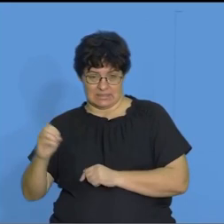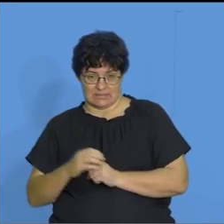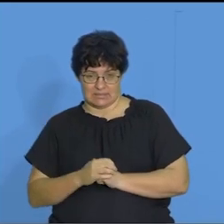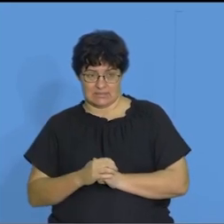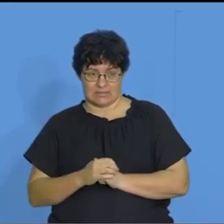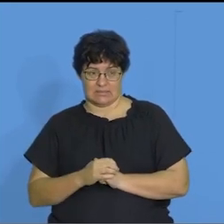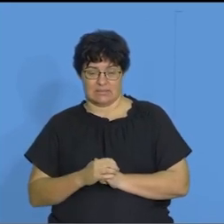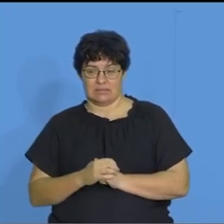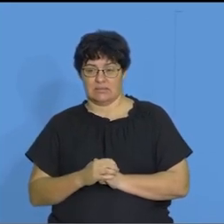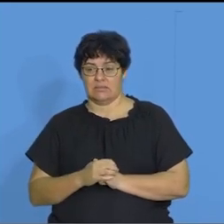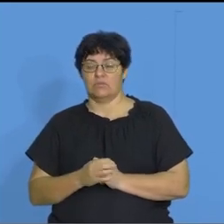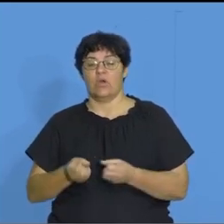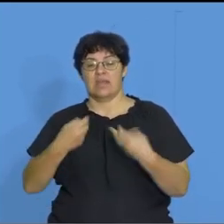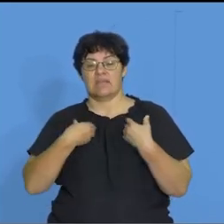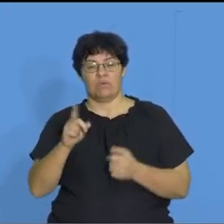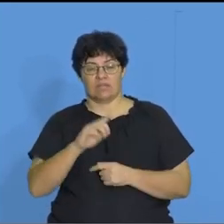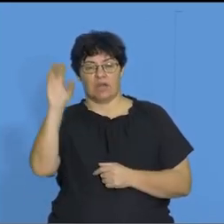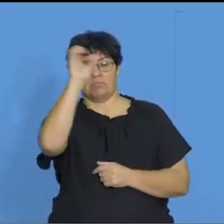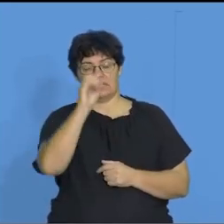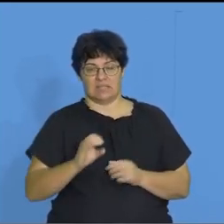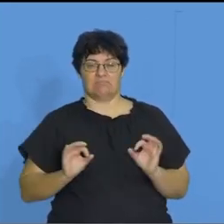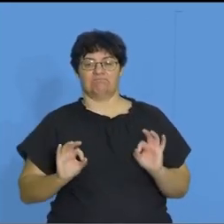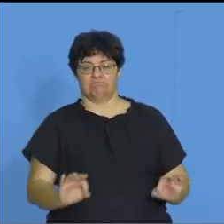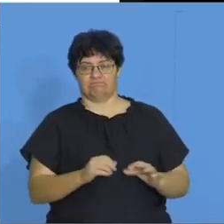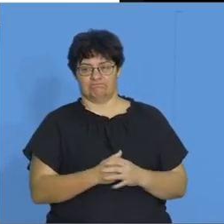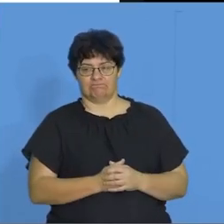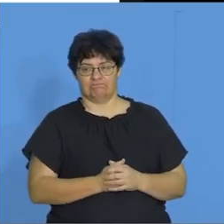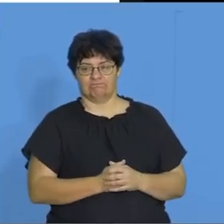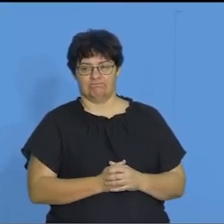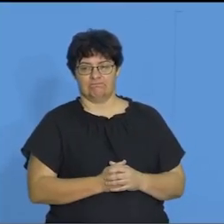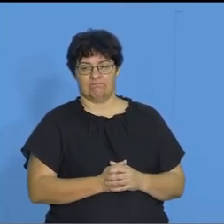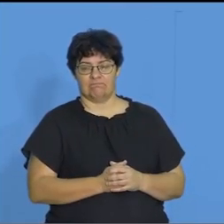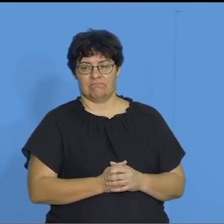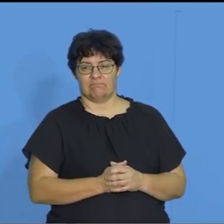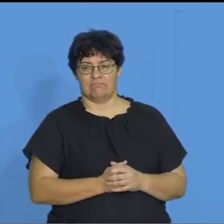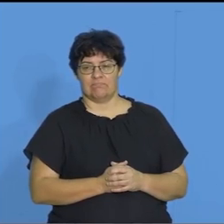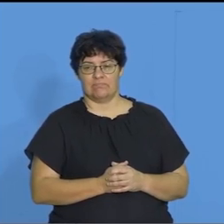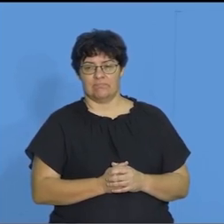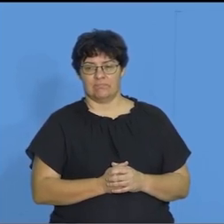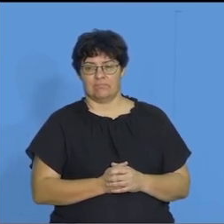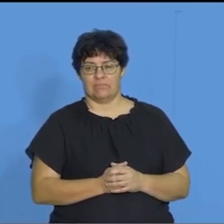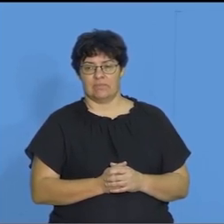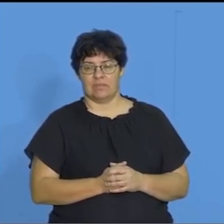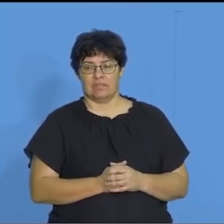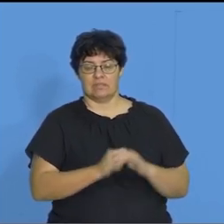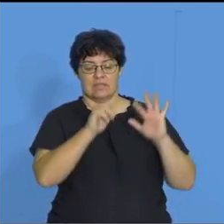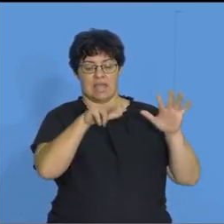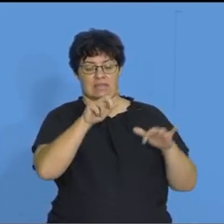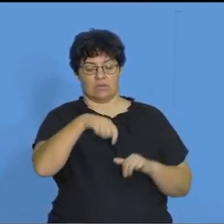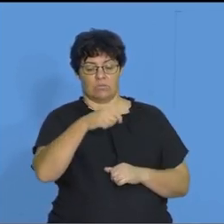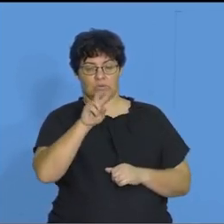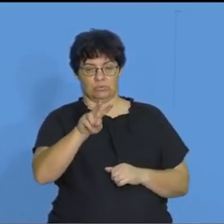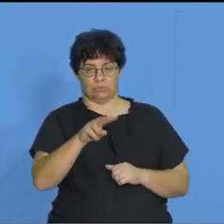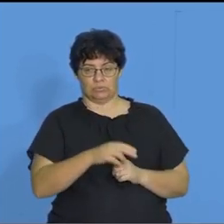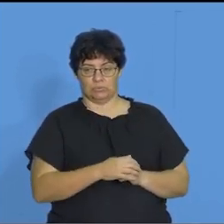multiply that by 100. This will give us the percentage purity of the calcium carbonate, right? So in this case, what